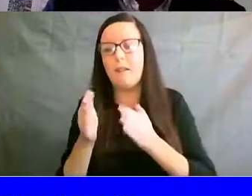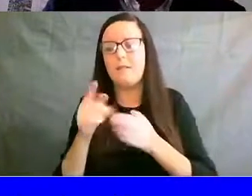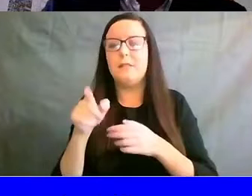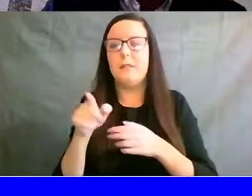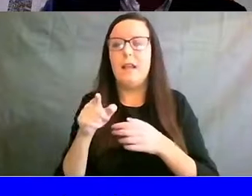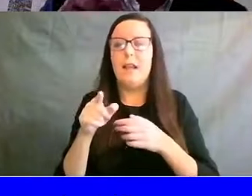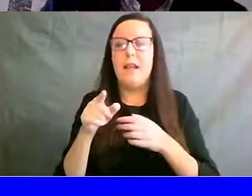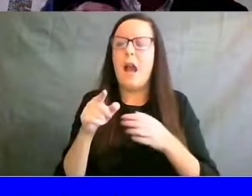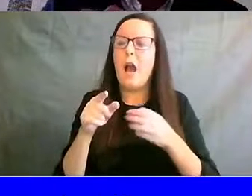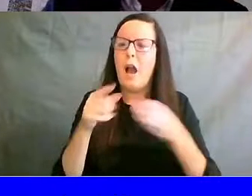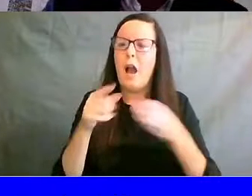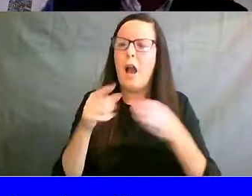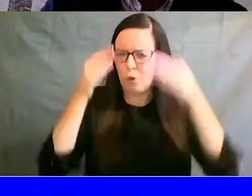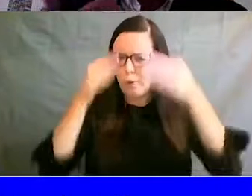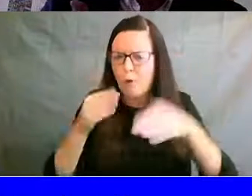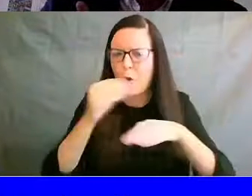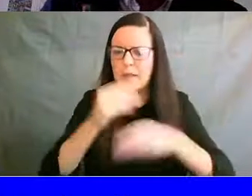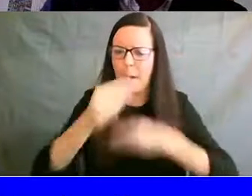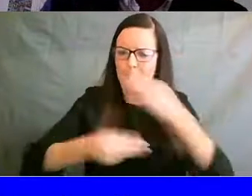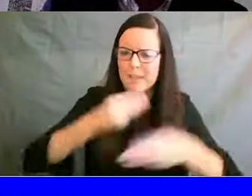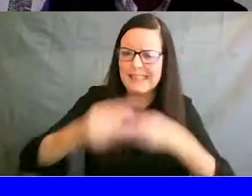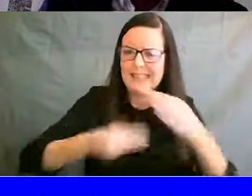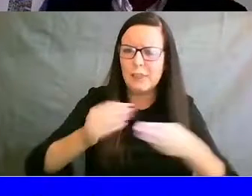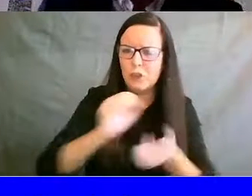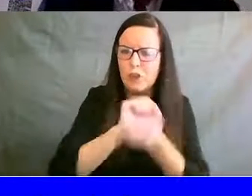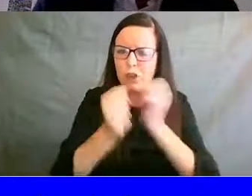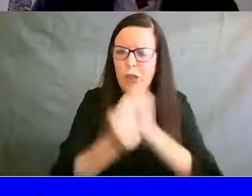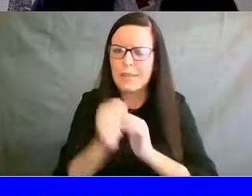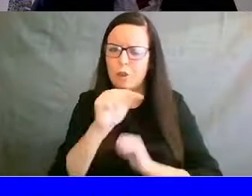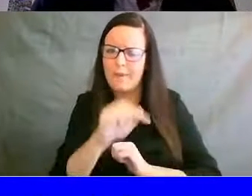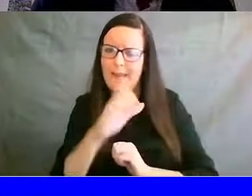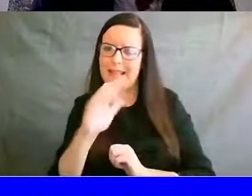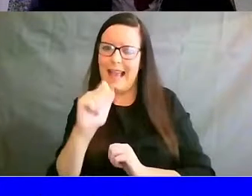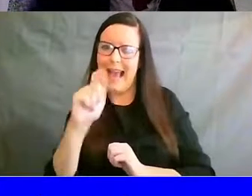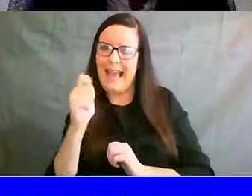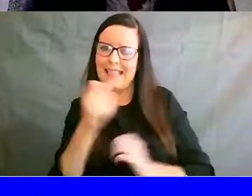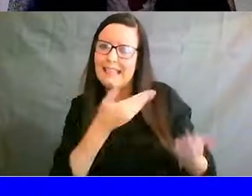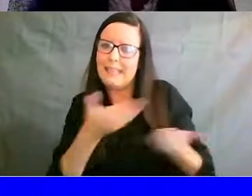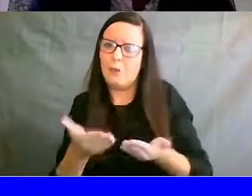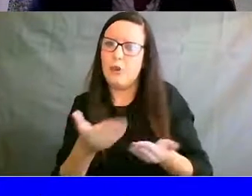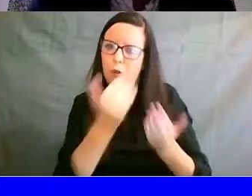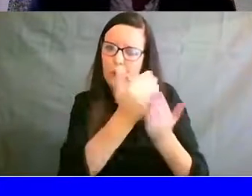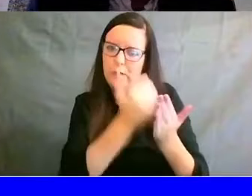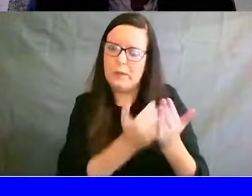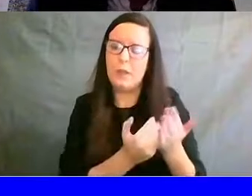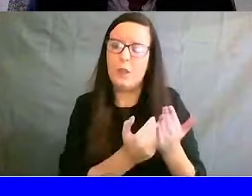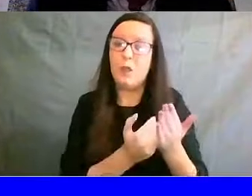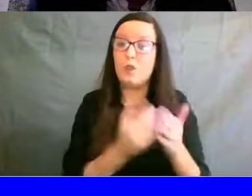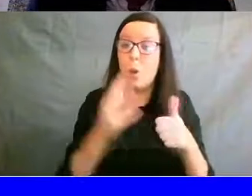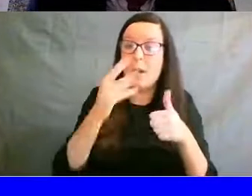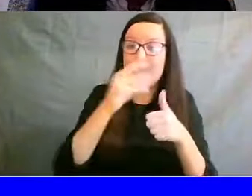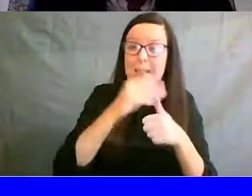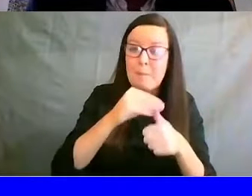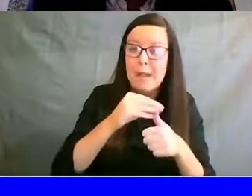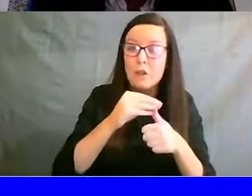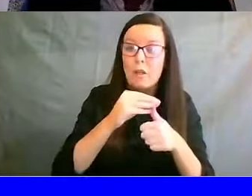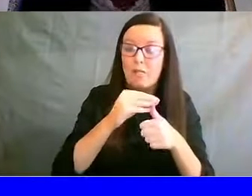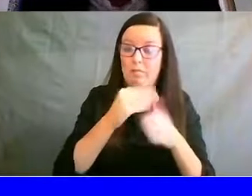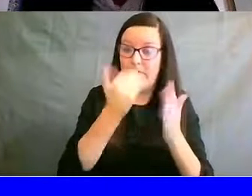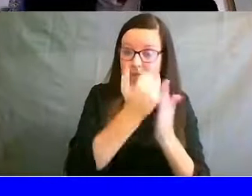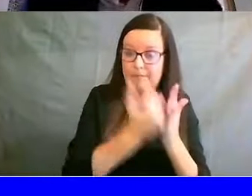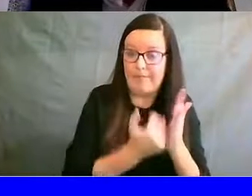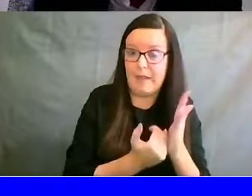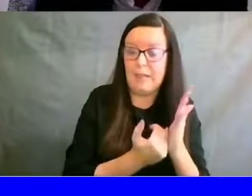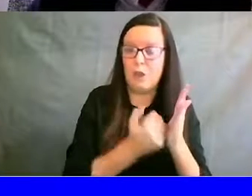procedural changes that this Act introduced. So in looking at special measures, the key change here was that